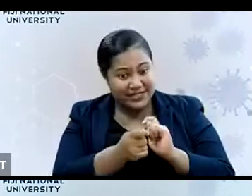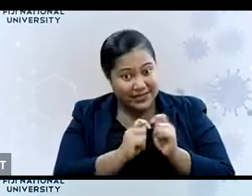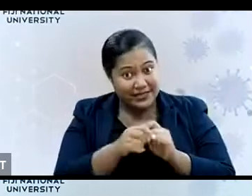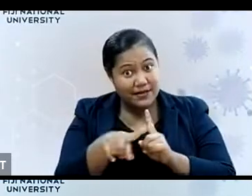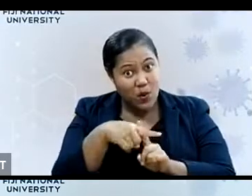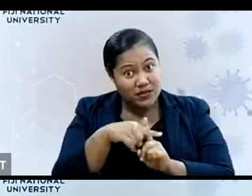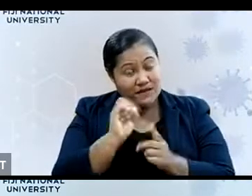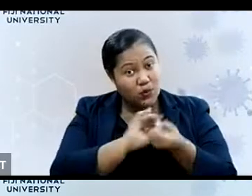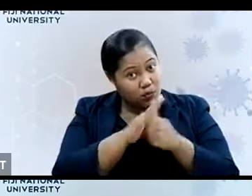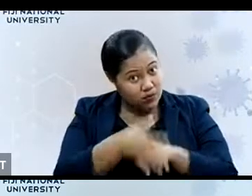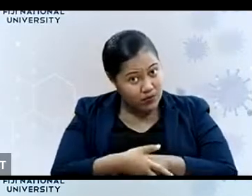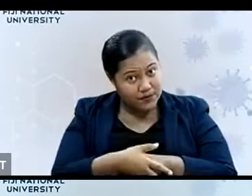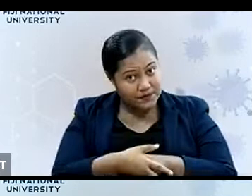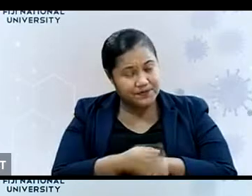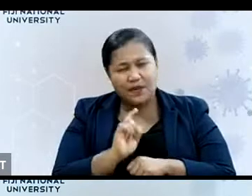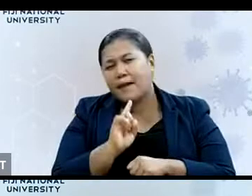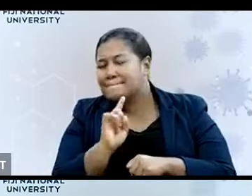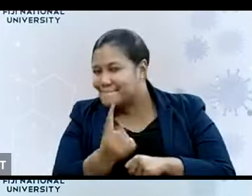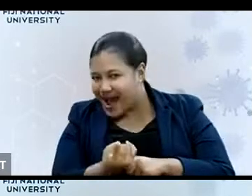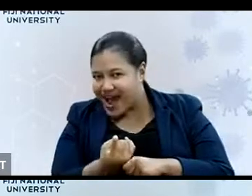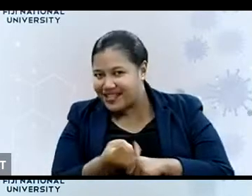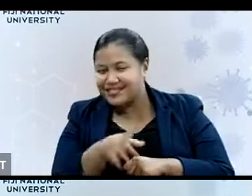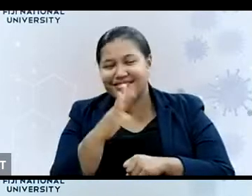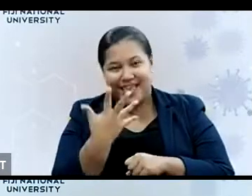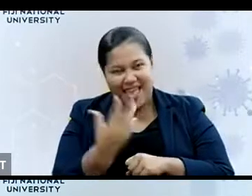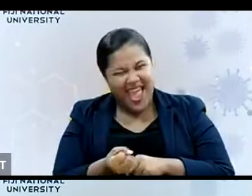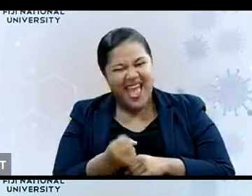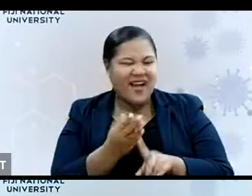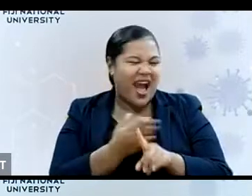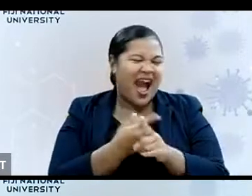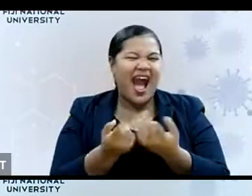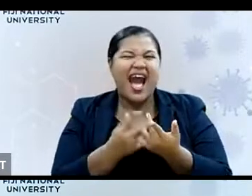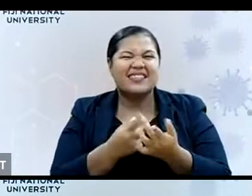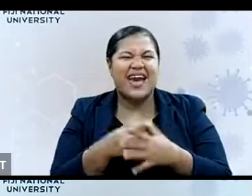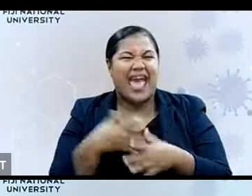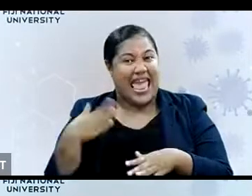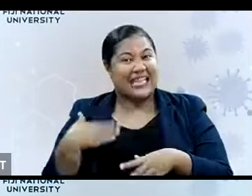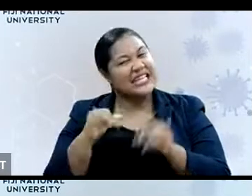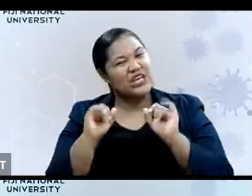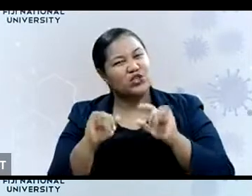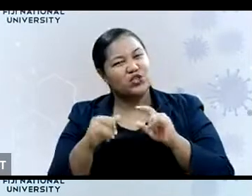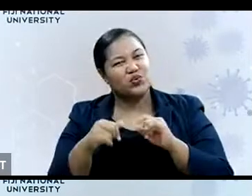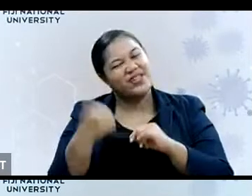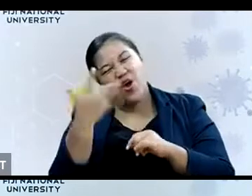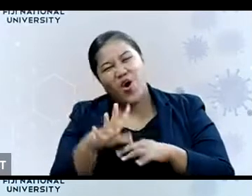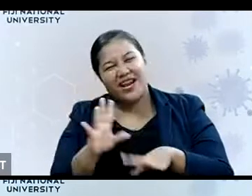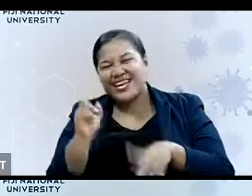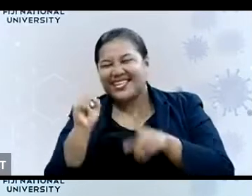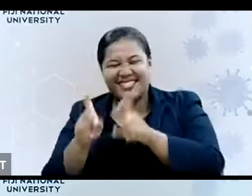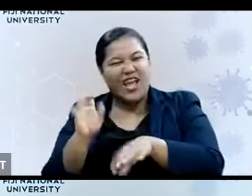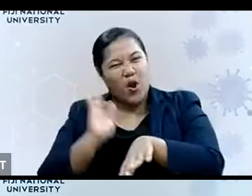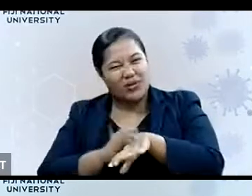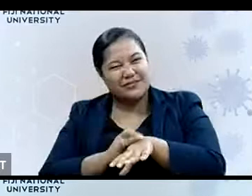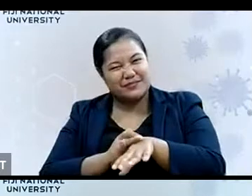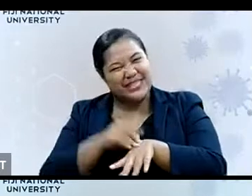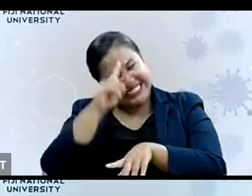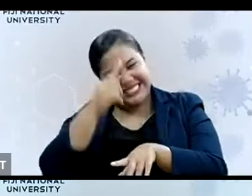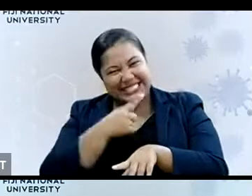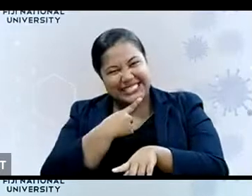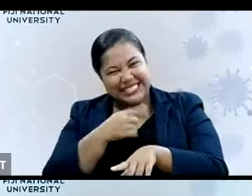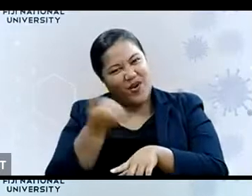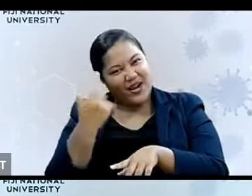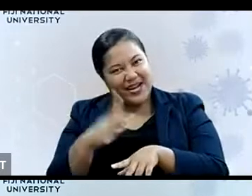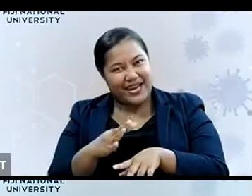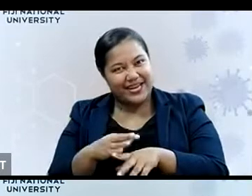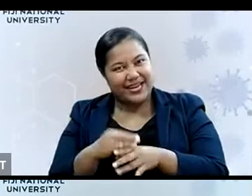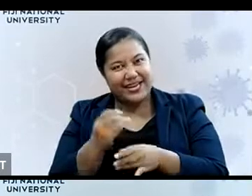COVID-19, but they had pre-existing conditions that they were already in hospital for, that they were suffering from very